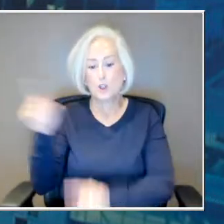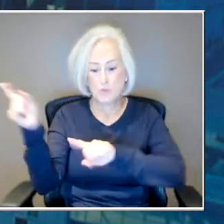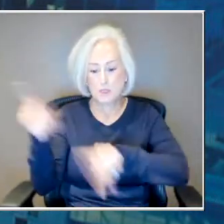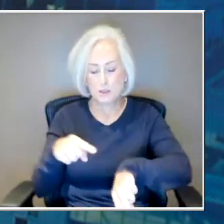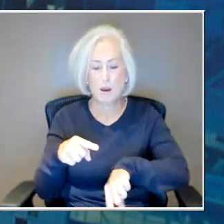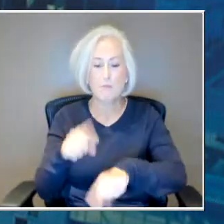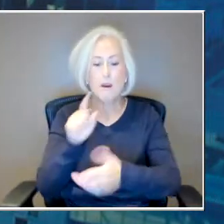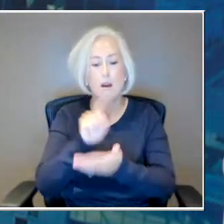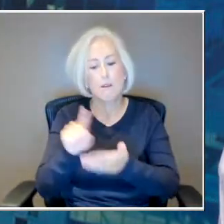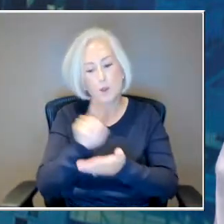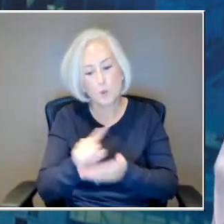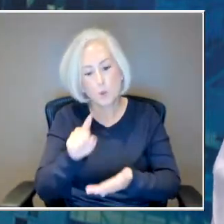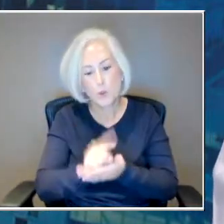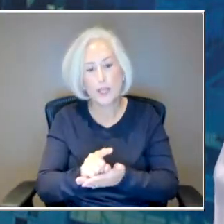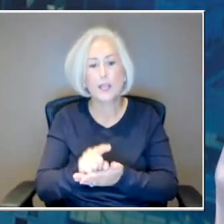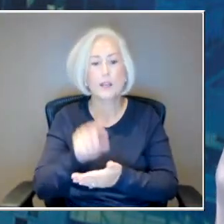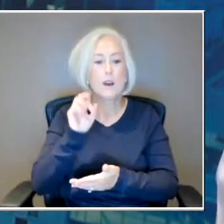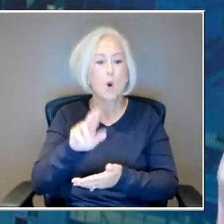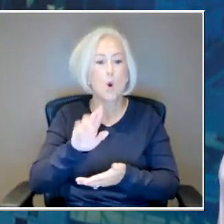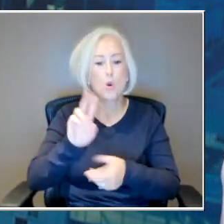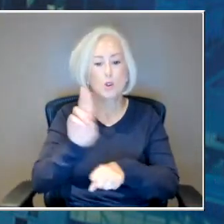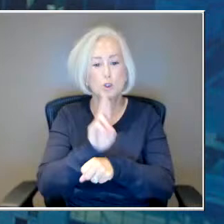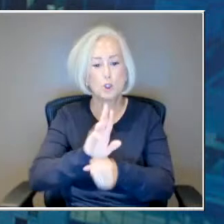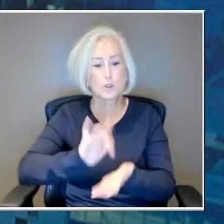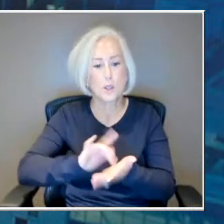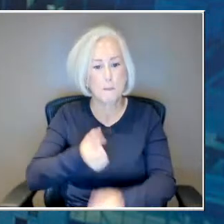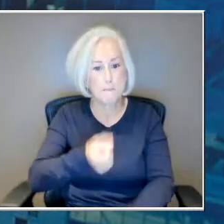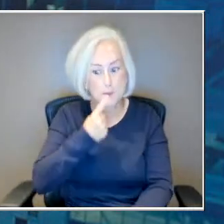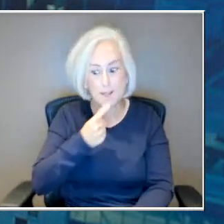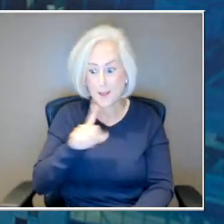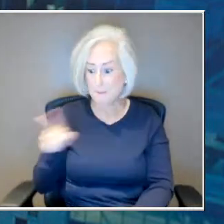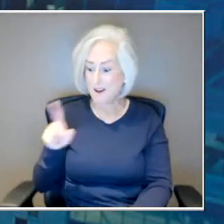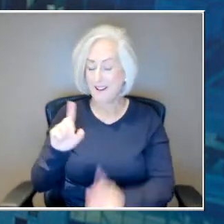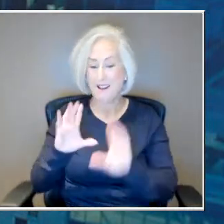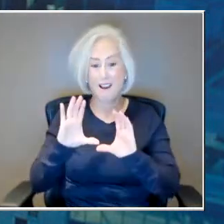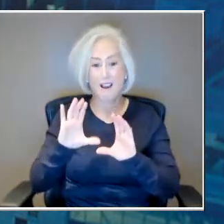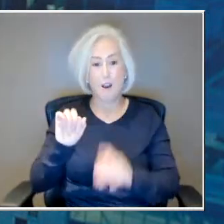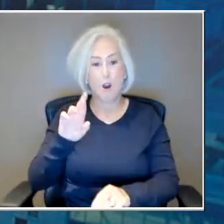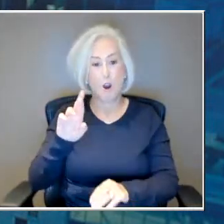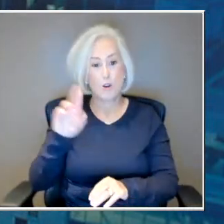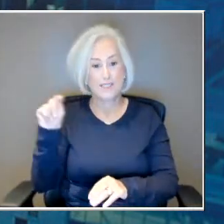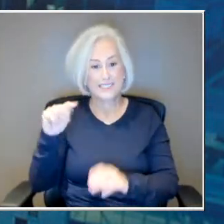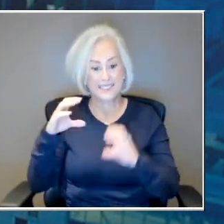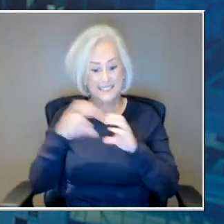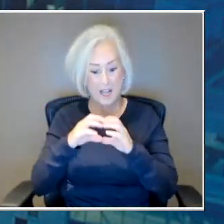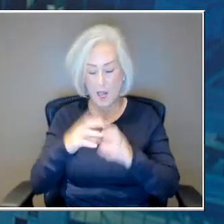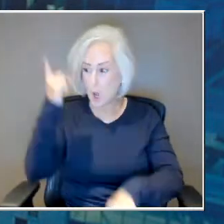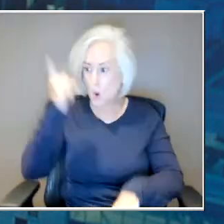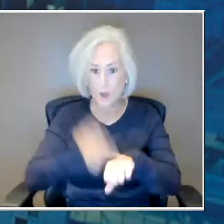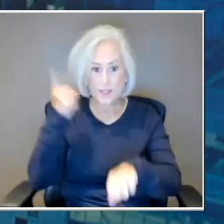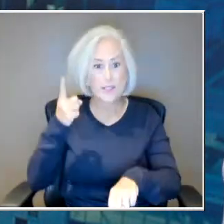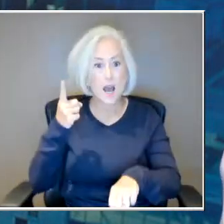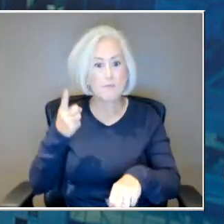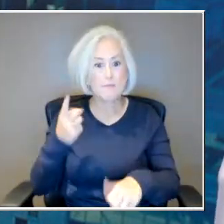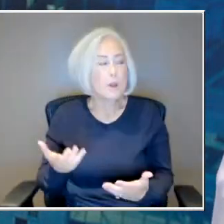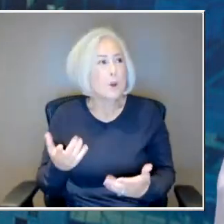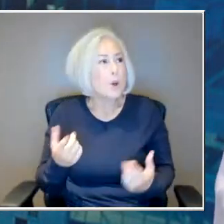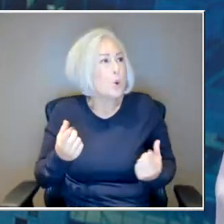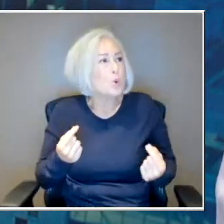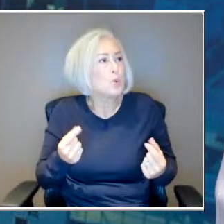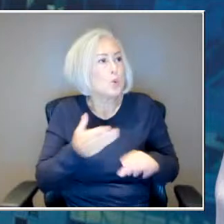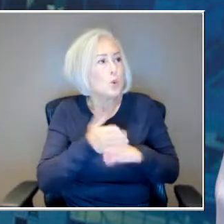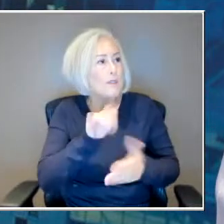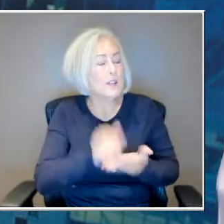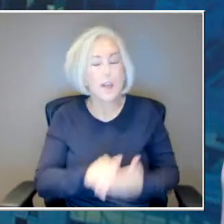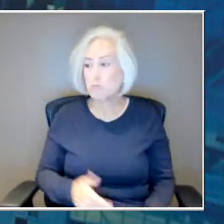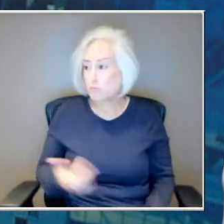on a pill. You're getting a treatment only one time. And the first question patients are asking me after the CAR T, what treatment I need to take? I say, no, you don't need to